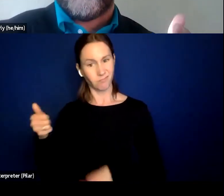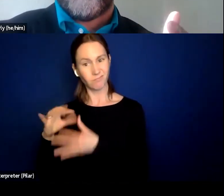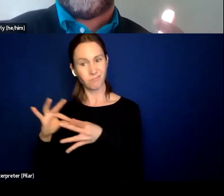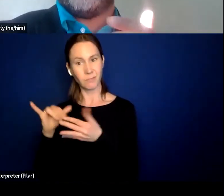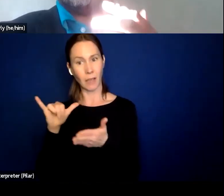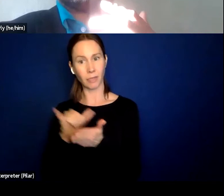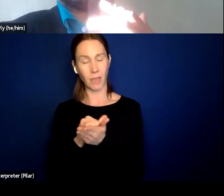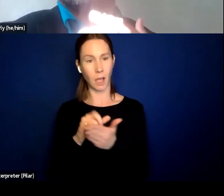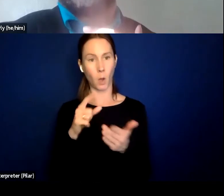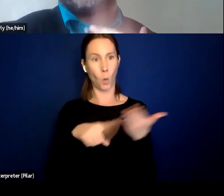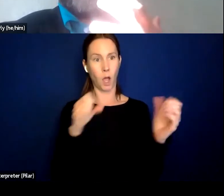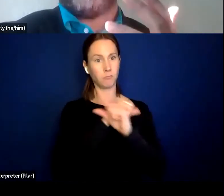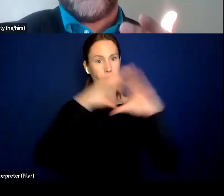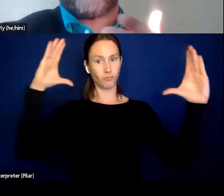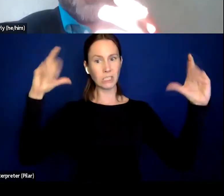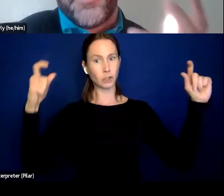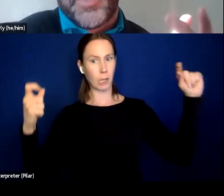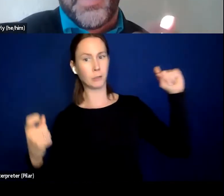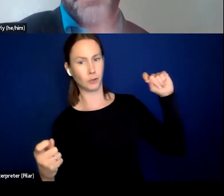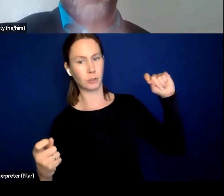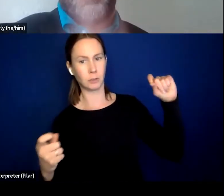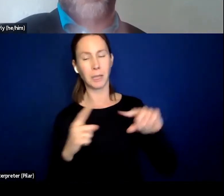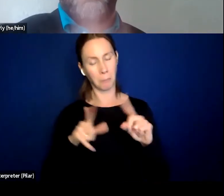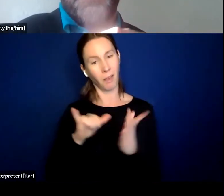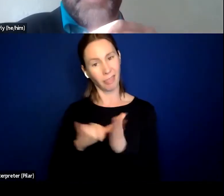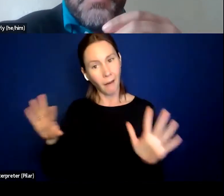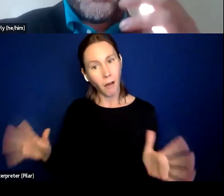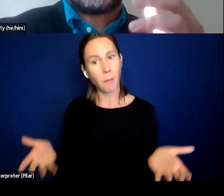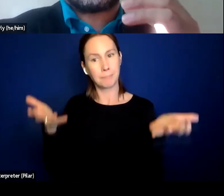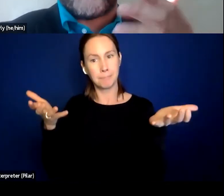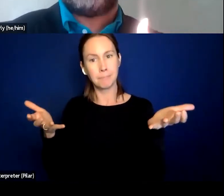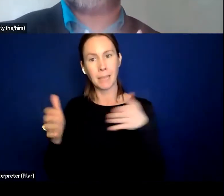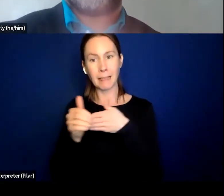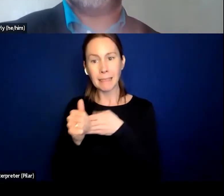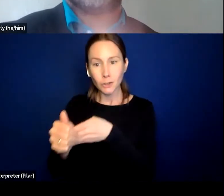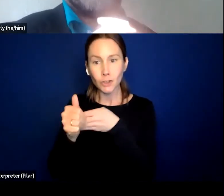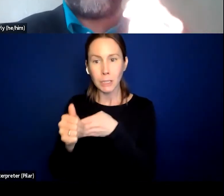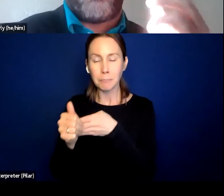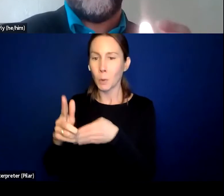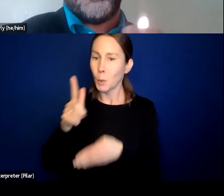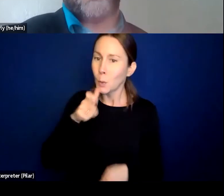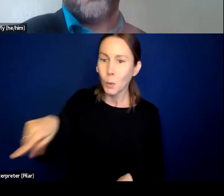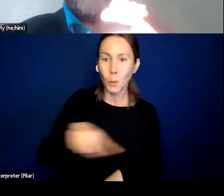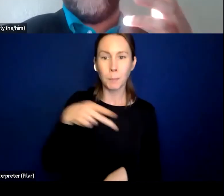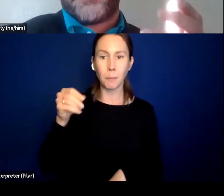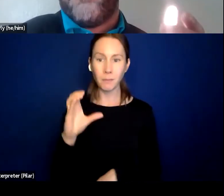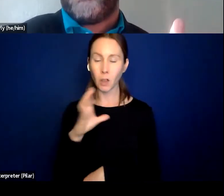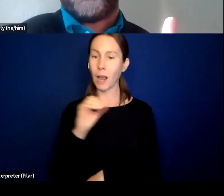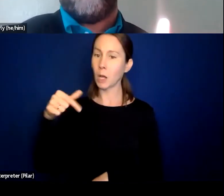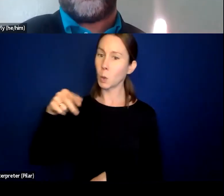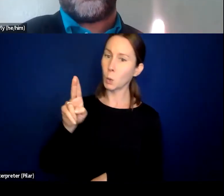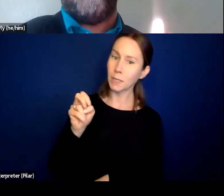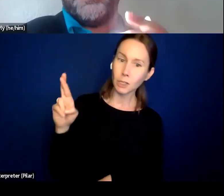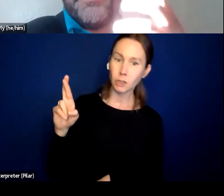evolving, but it does specifically uplift the leadership of people of color with disabilities and queer, gender